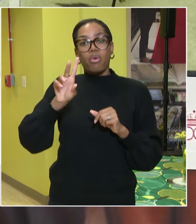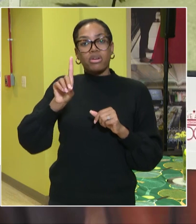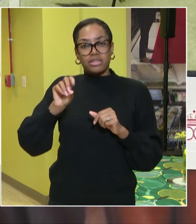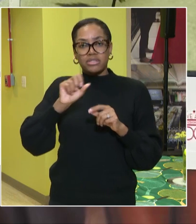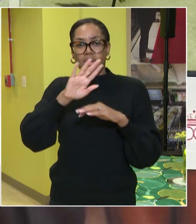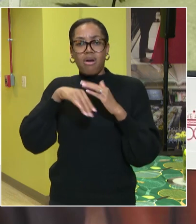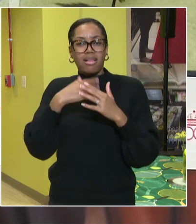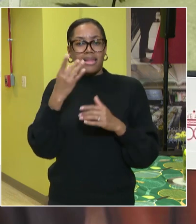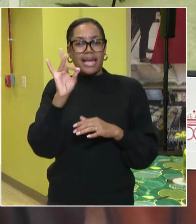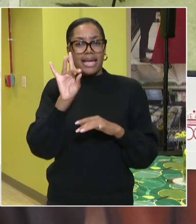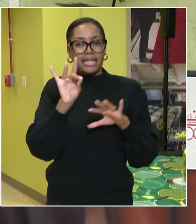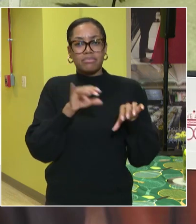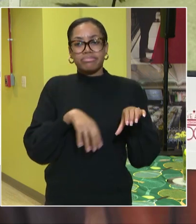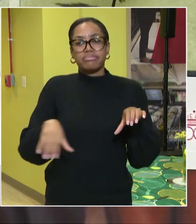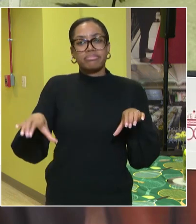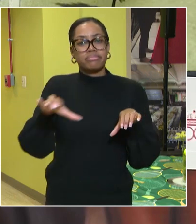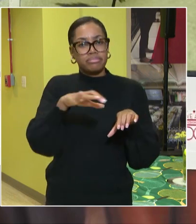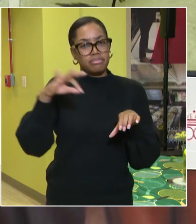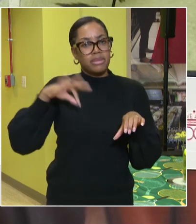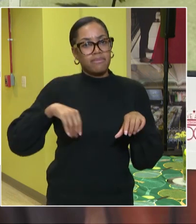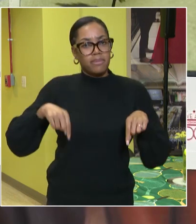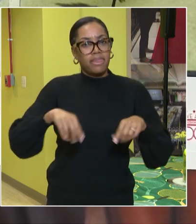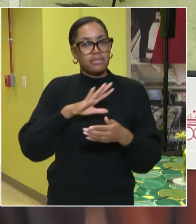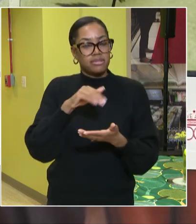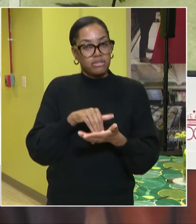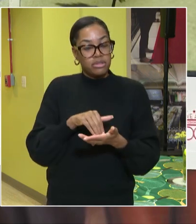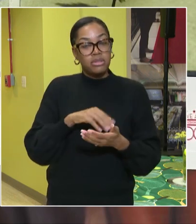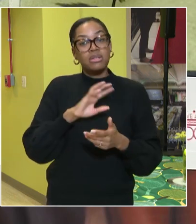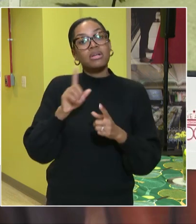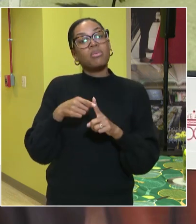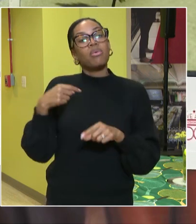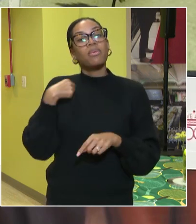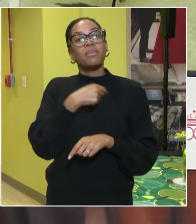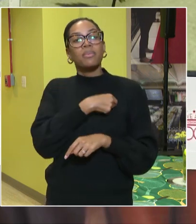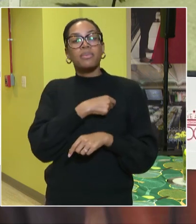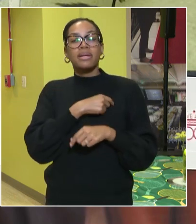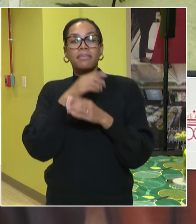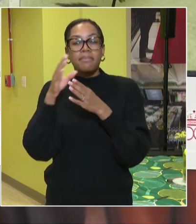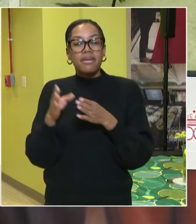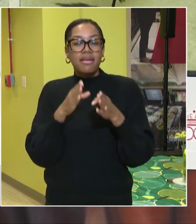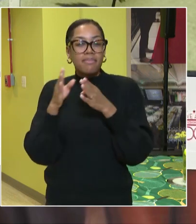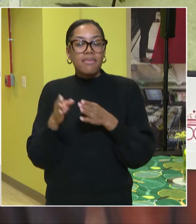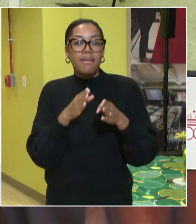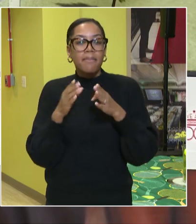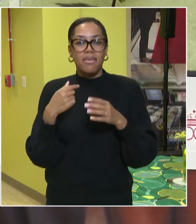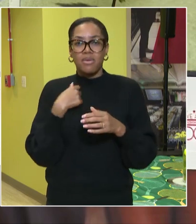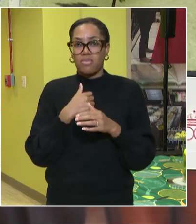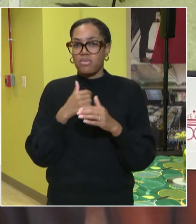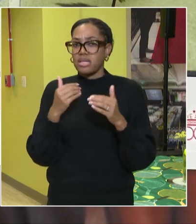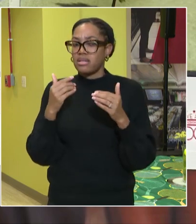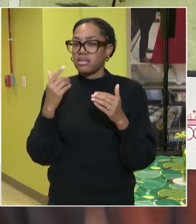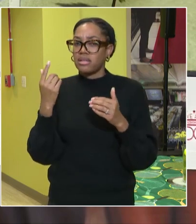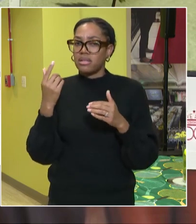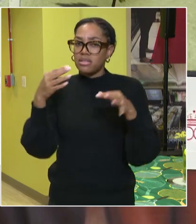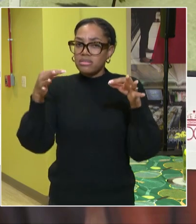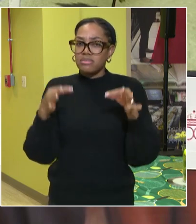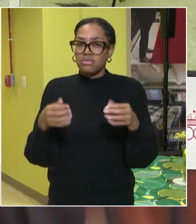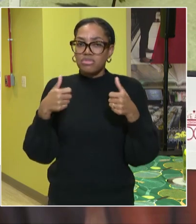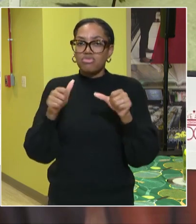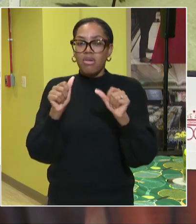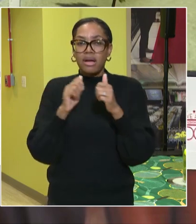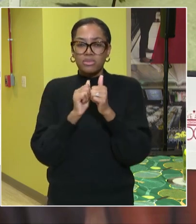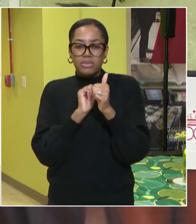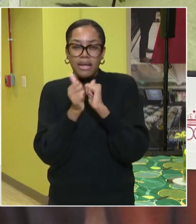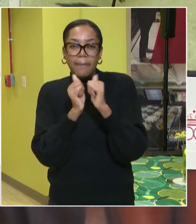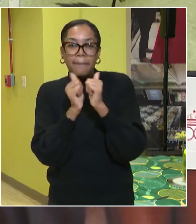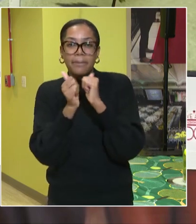put together quality programming, we compete shoulder to shoulder, head to head with suburban programs in